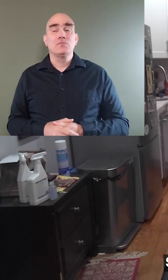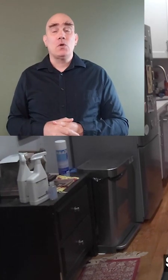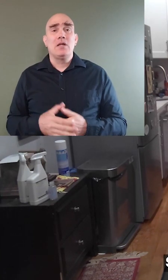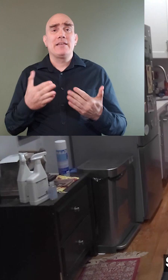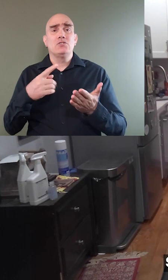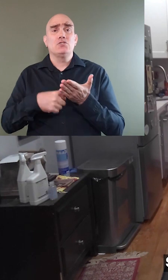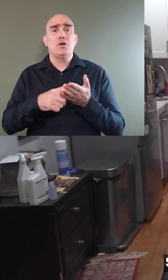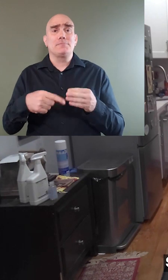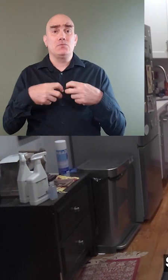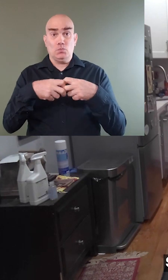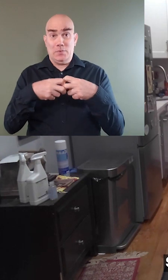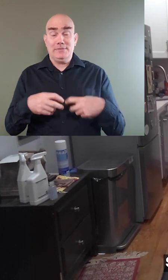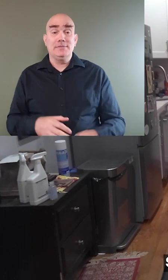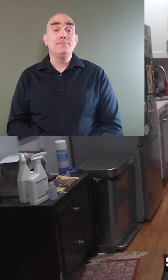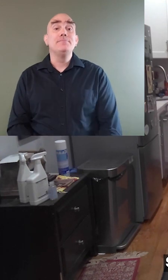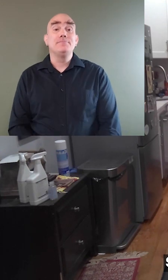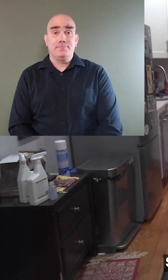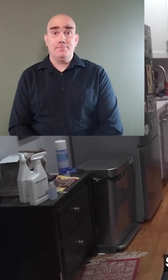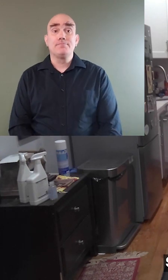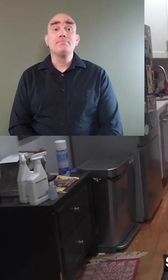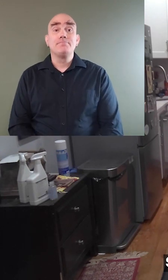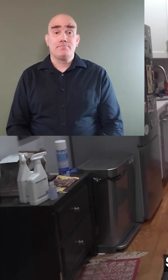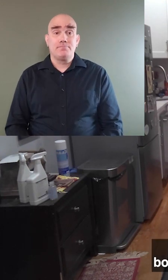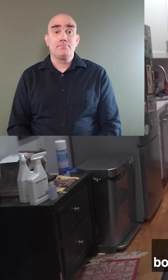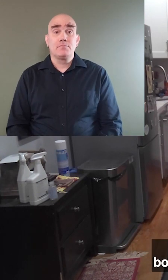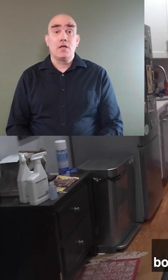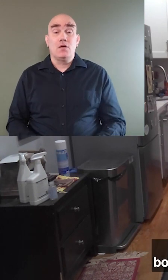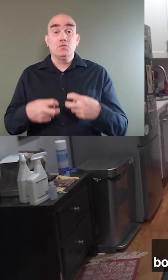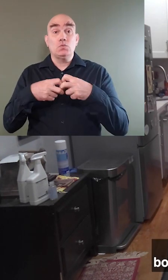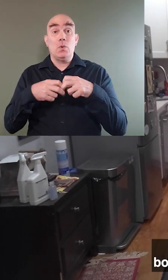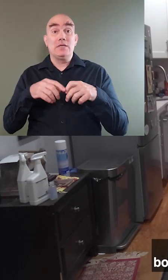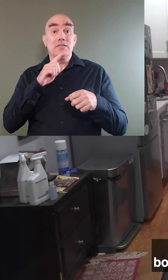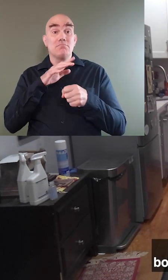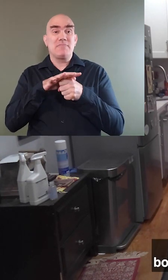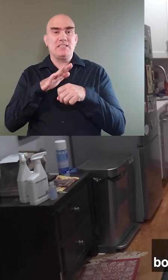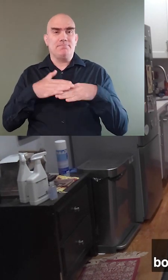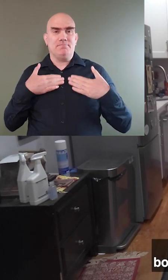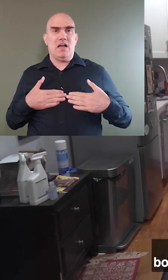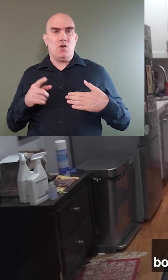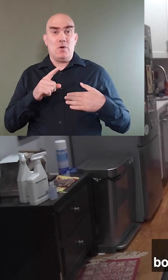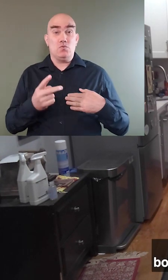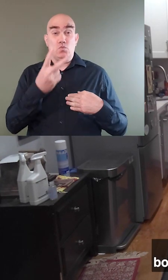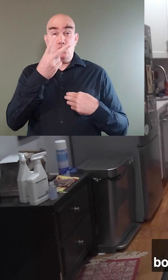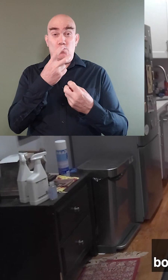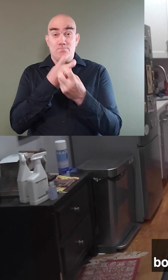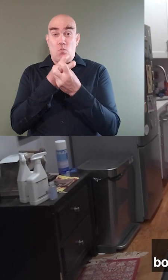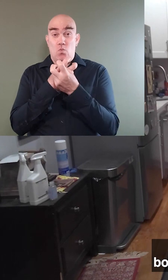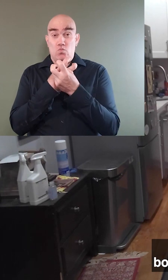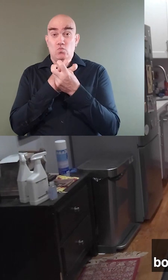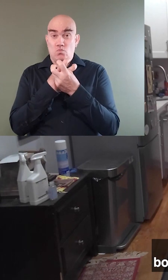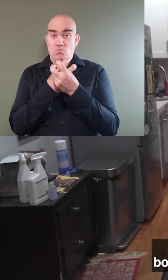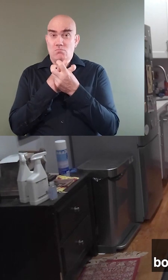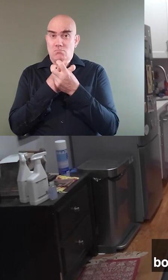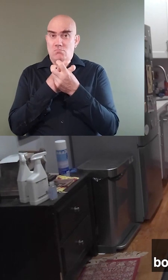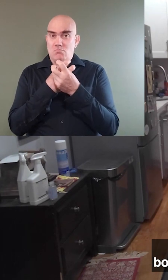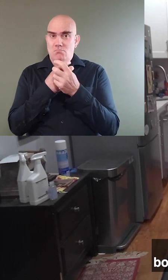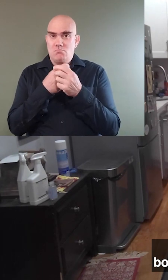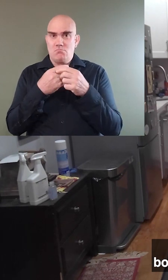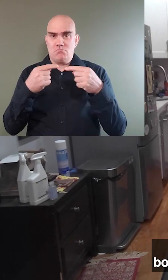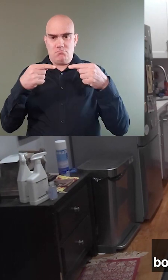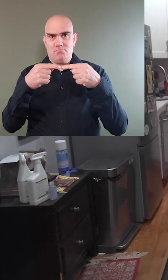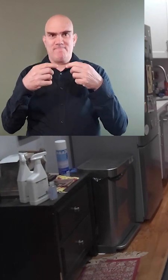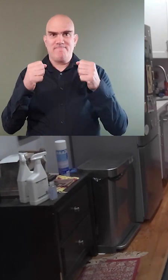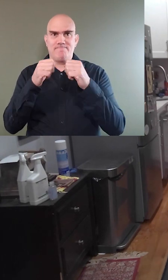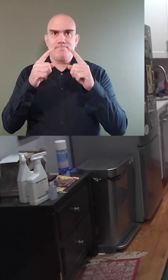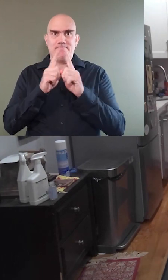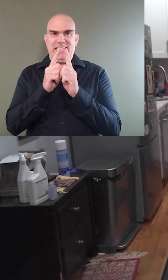So let's talk about joints. A joint is a place on the body where 2 bones